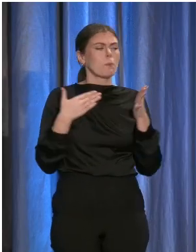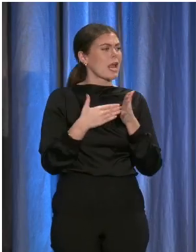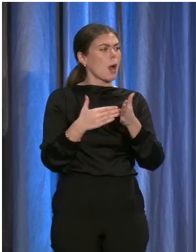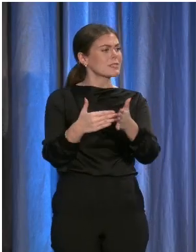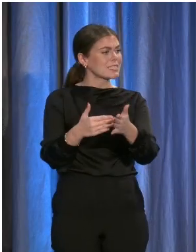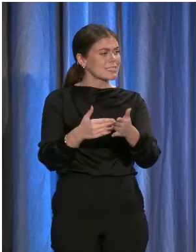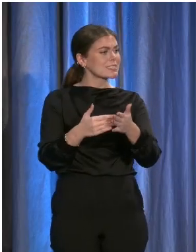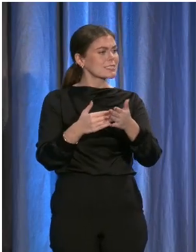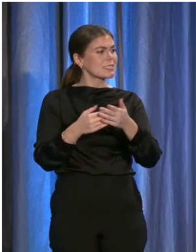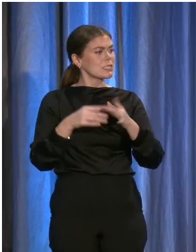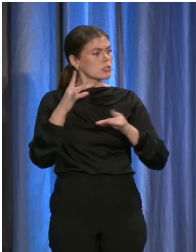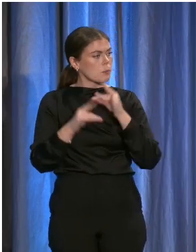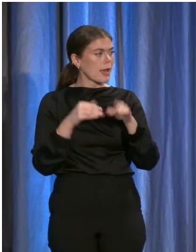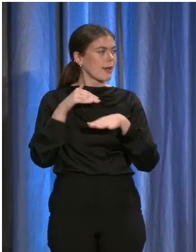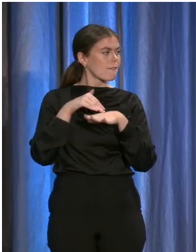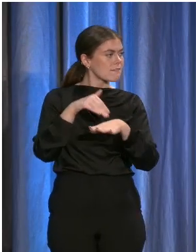for making